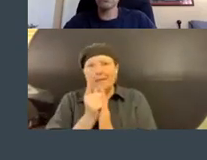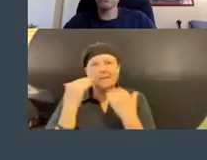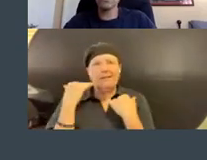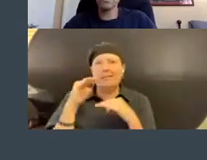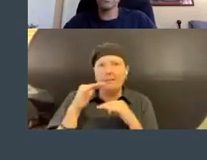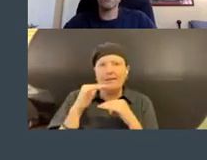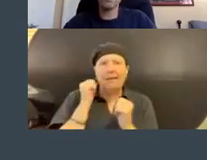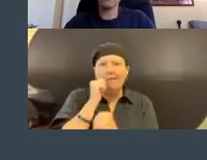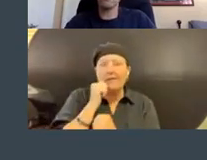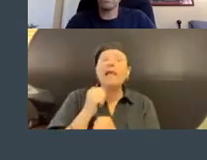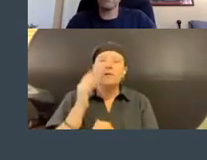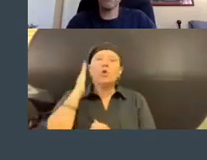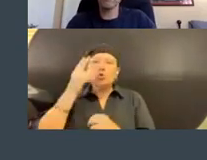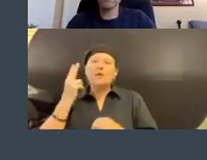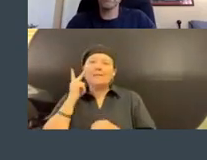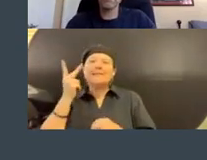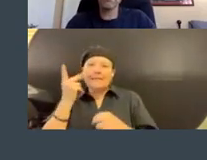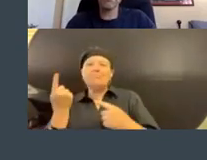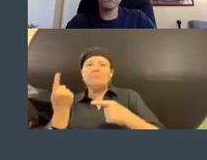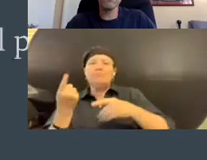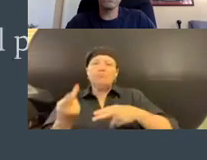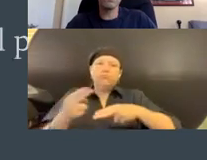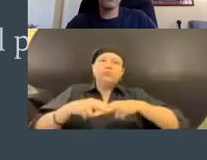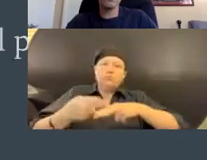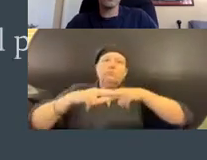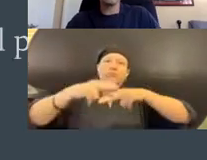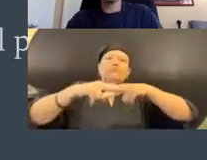you should see a significant increase there.